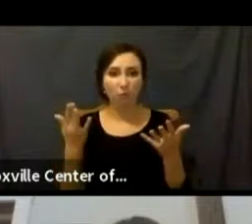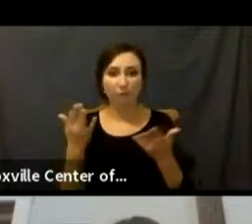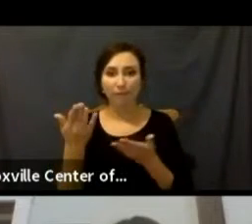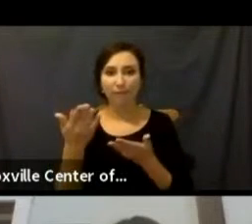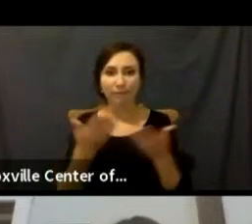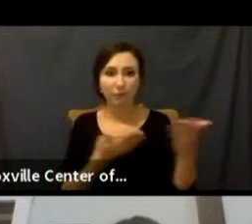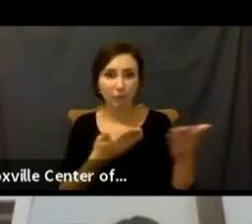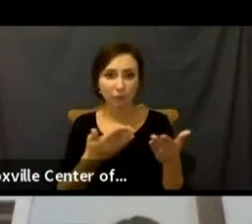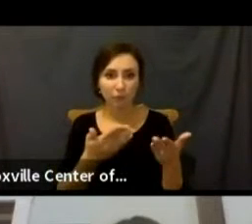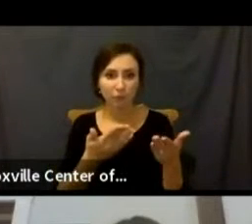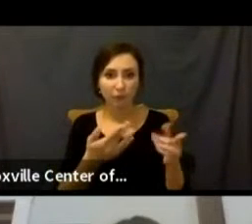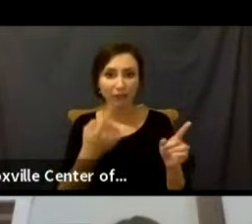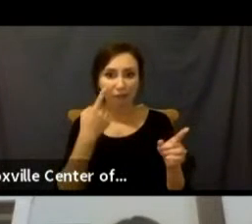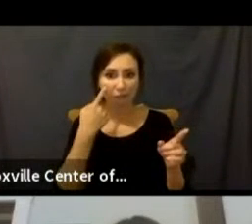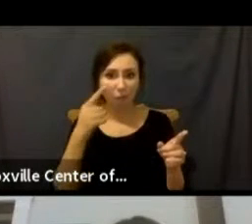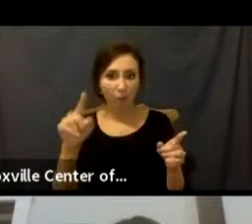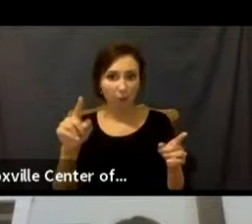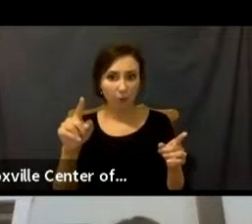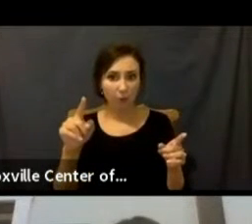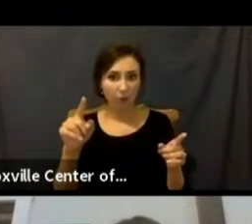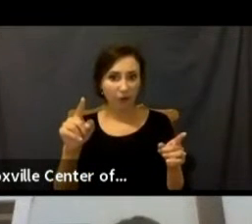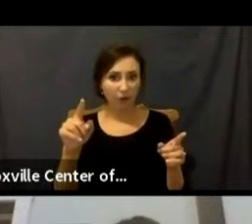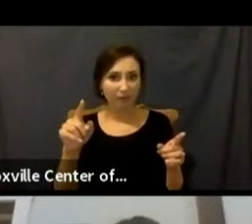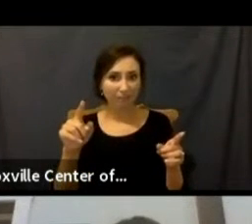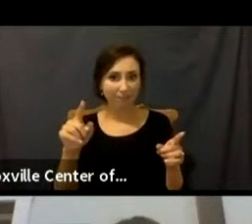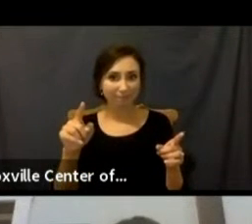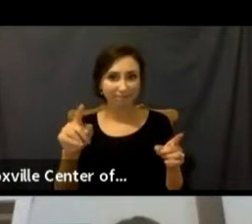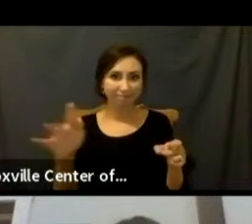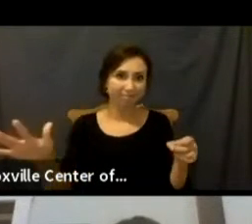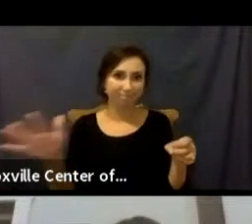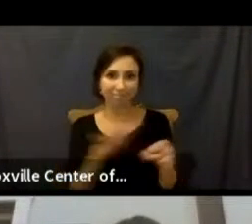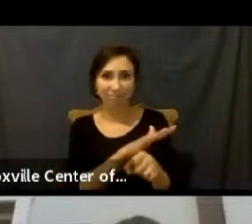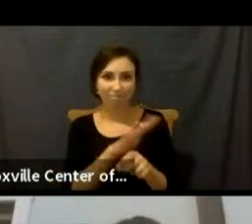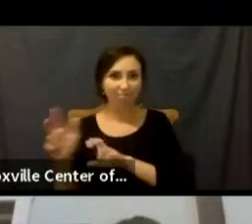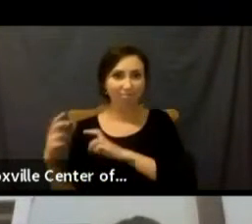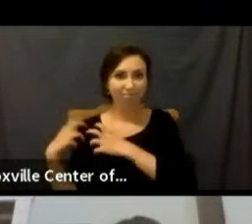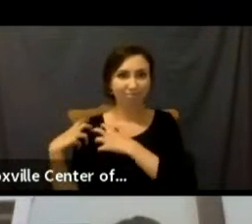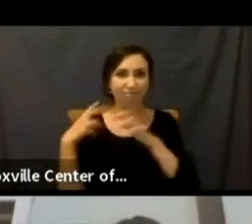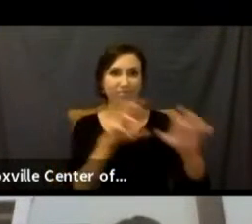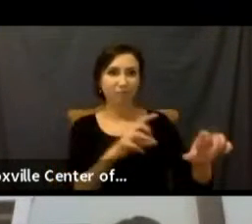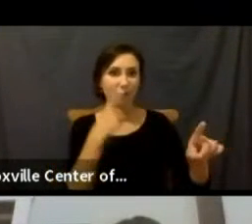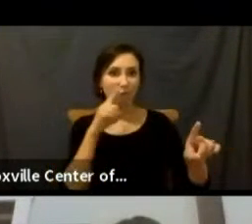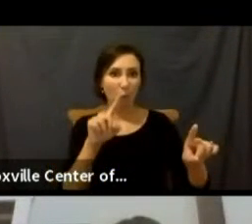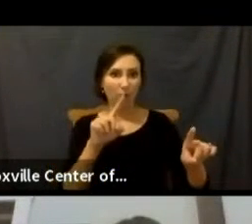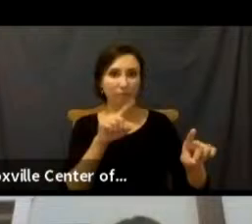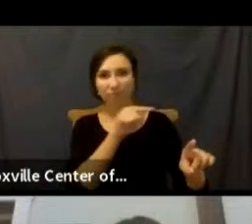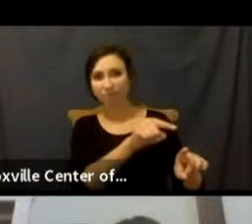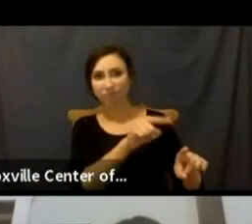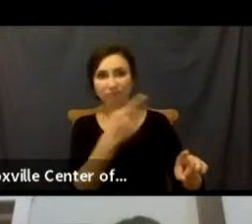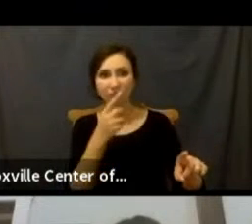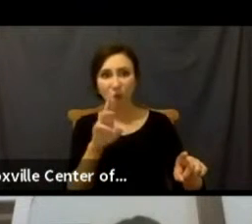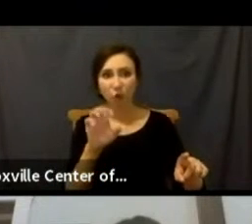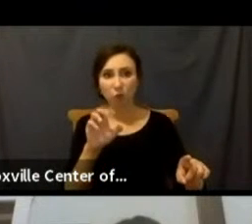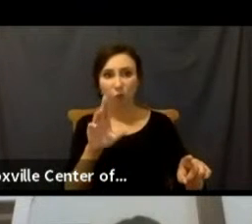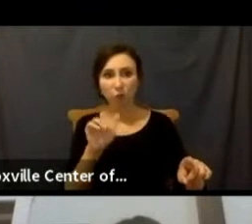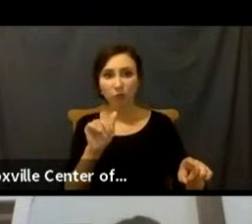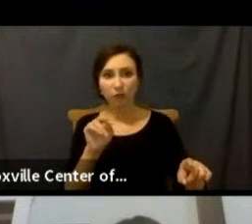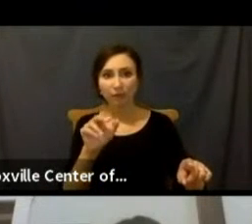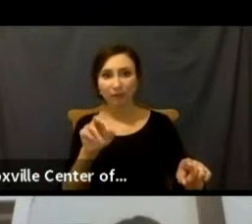to necessarily put this, all squarely on her shoulders. So that's one thing. The other thing